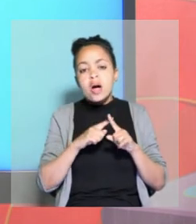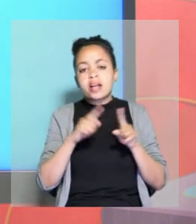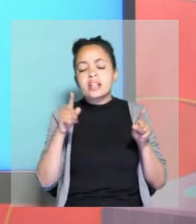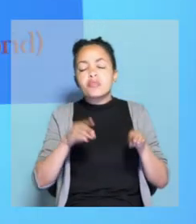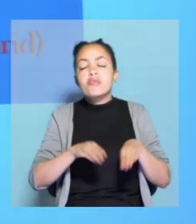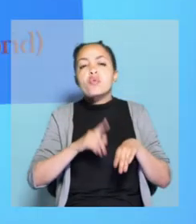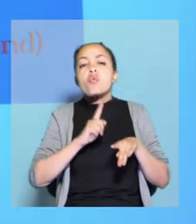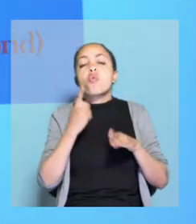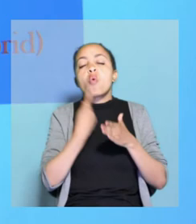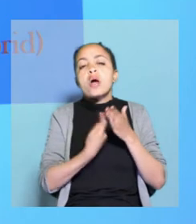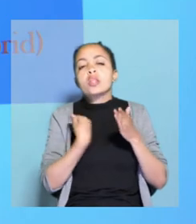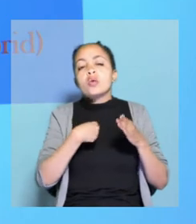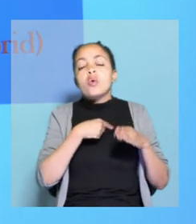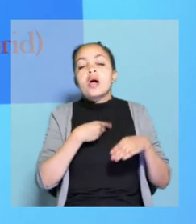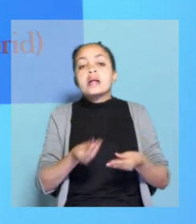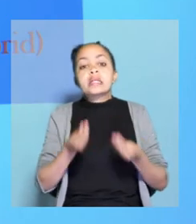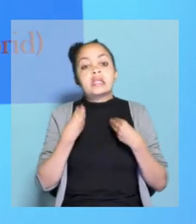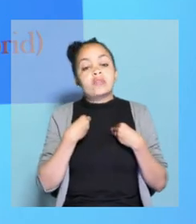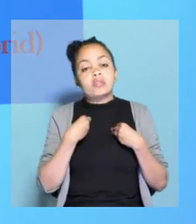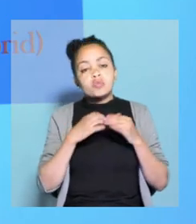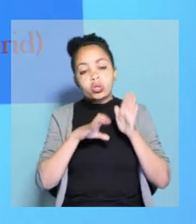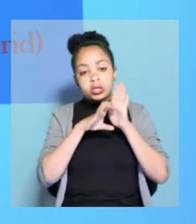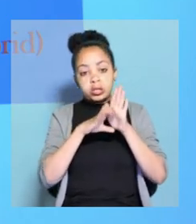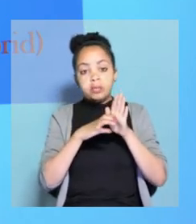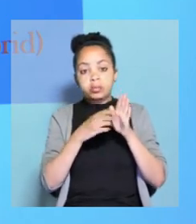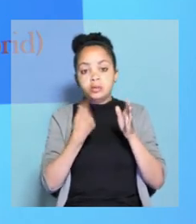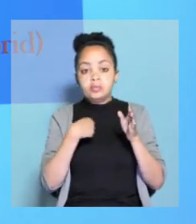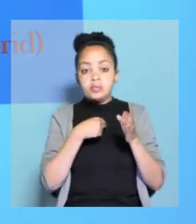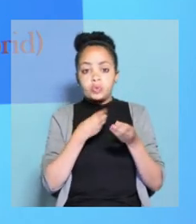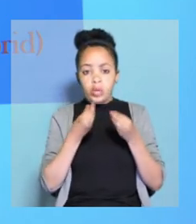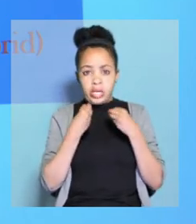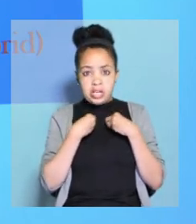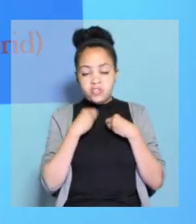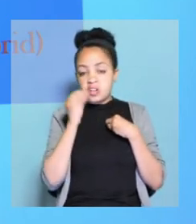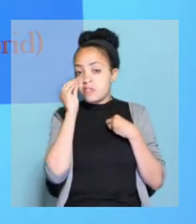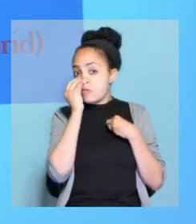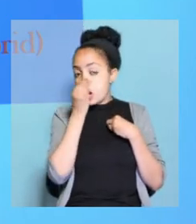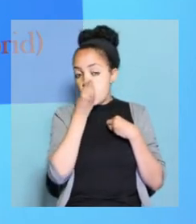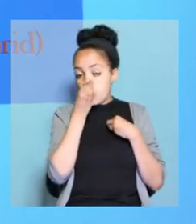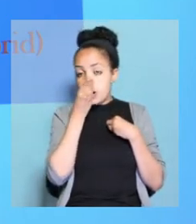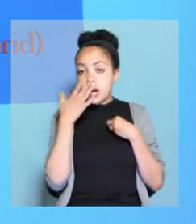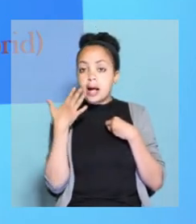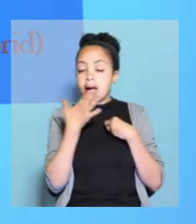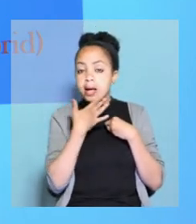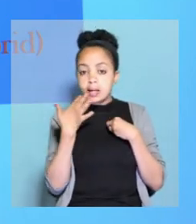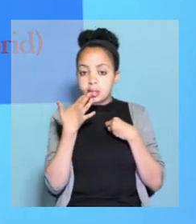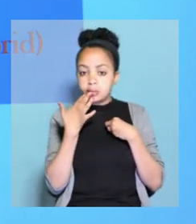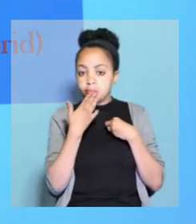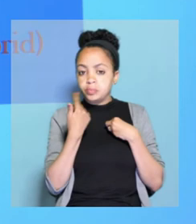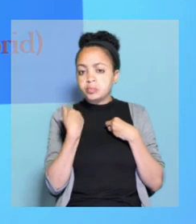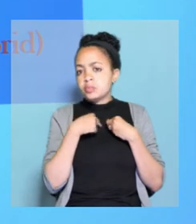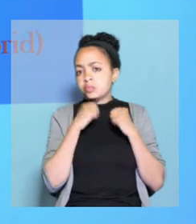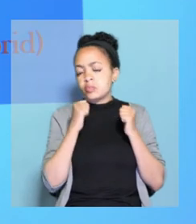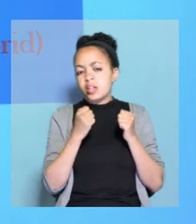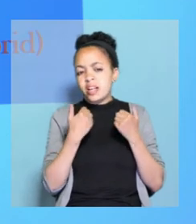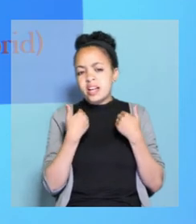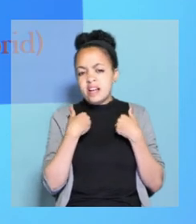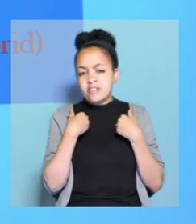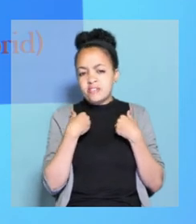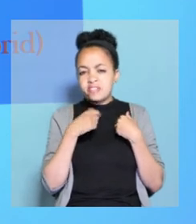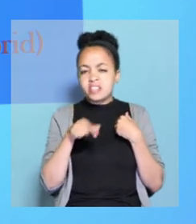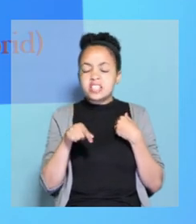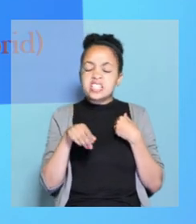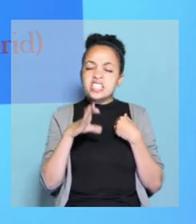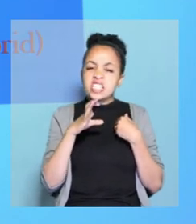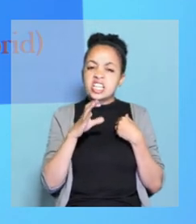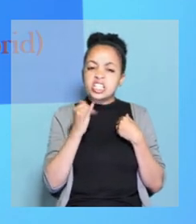given here. For example, our given trait is flower color. You can have seed shape,